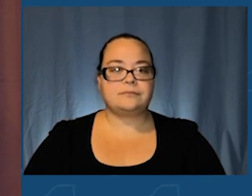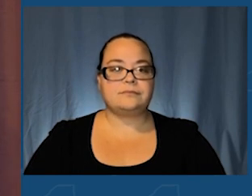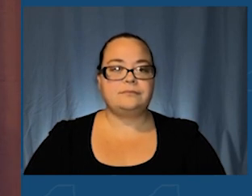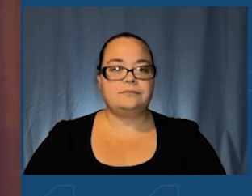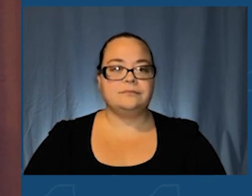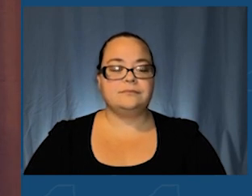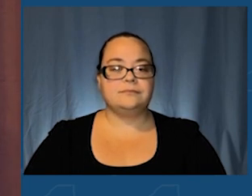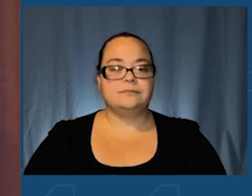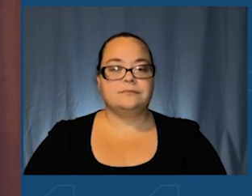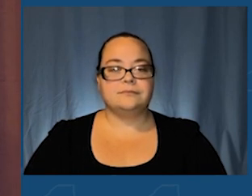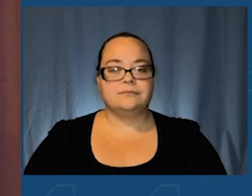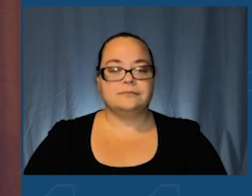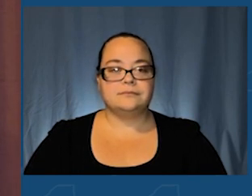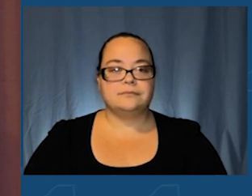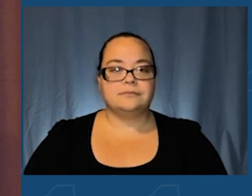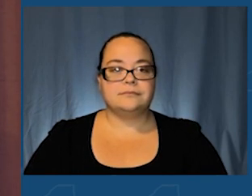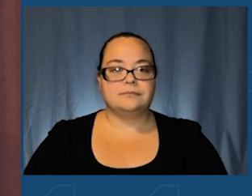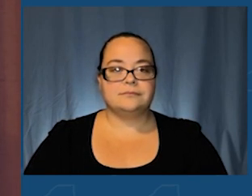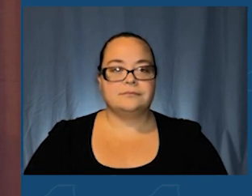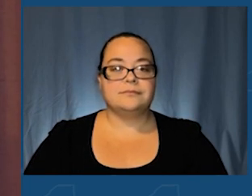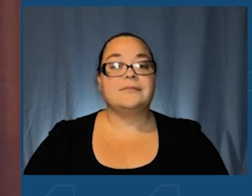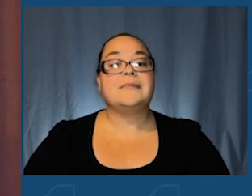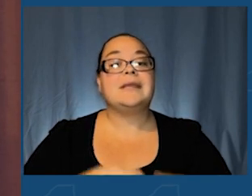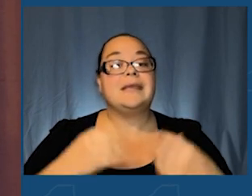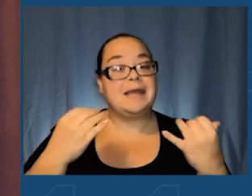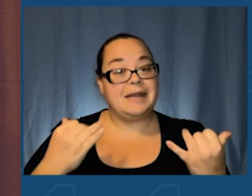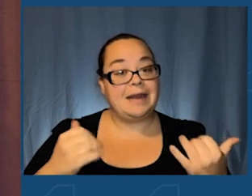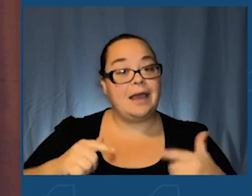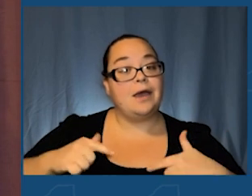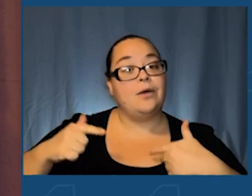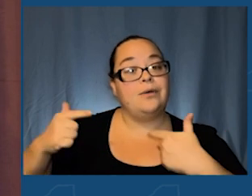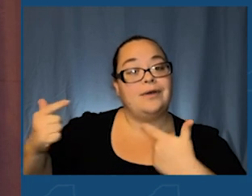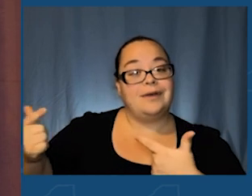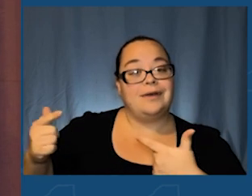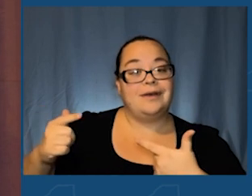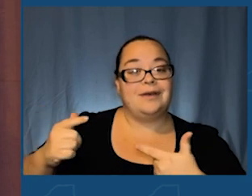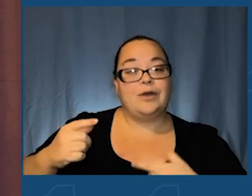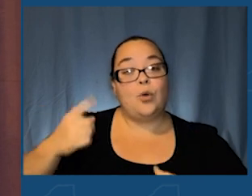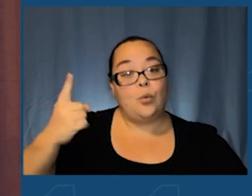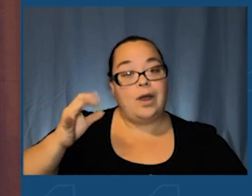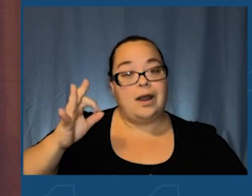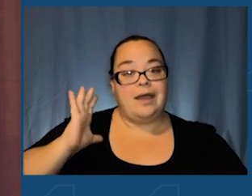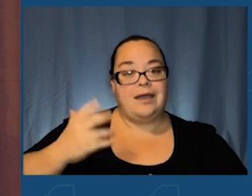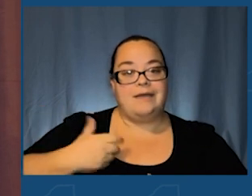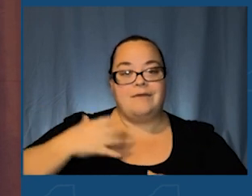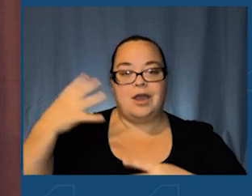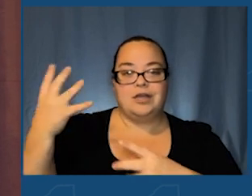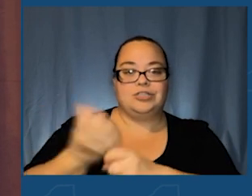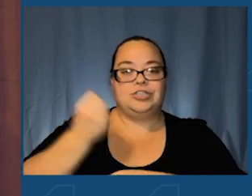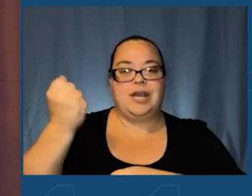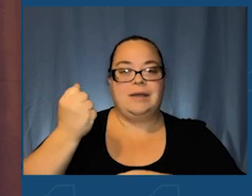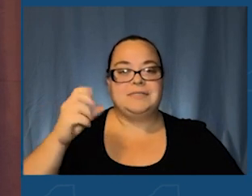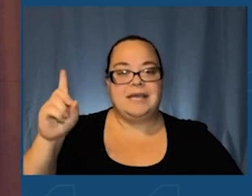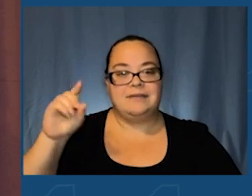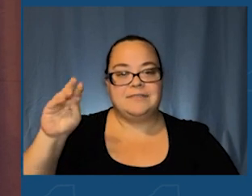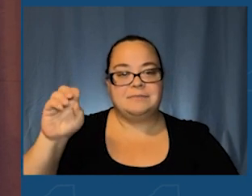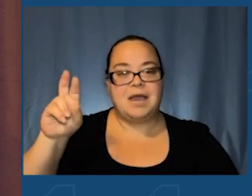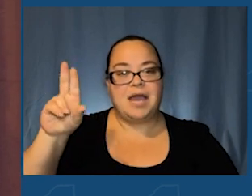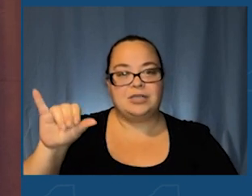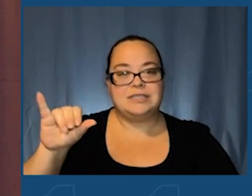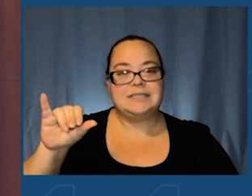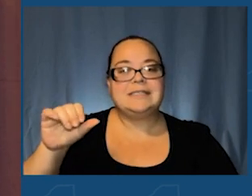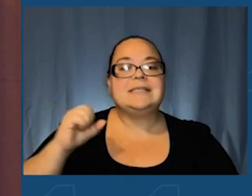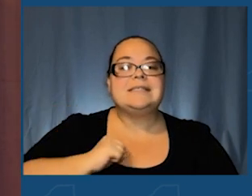with that, let me bring up one of our champions of democracy, our Deputy Majority Leader, Senator Mike